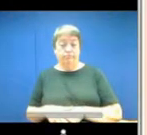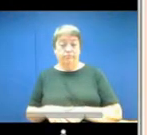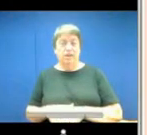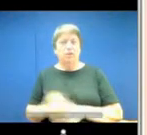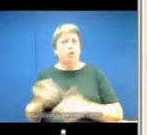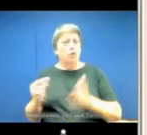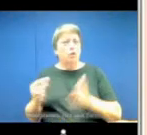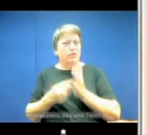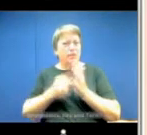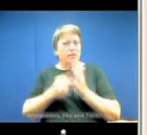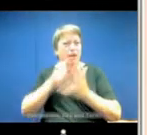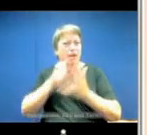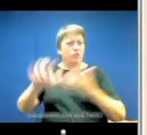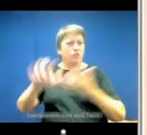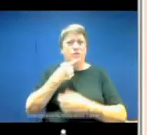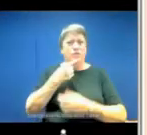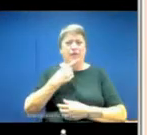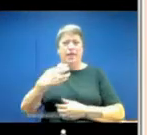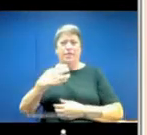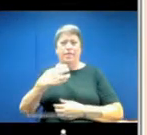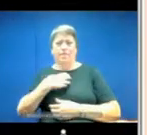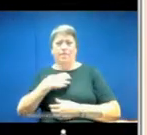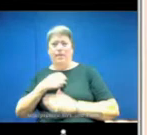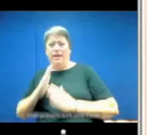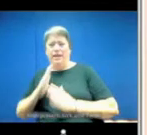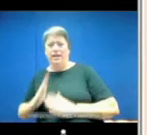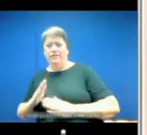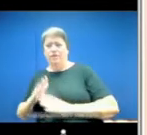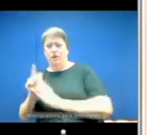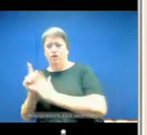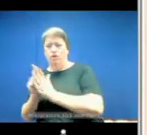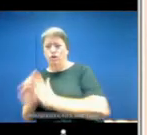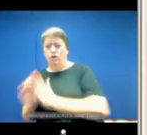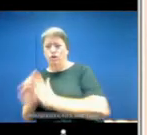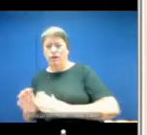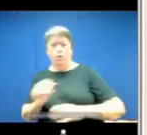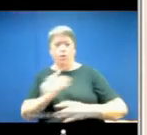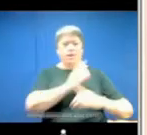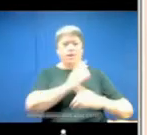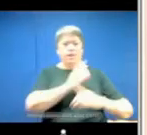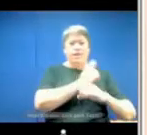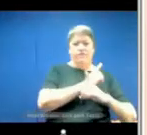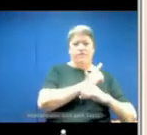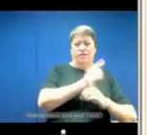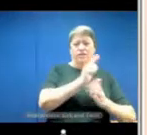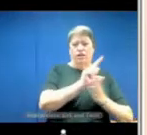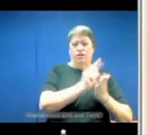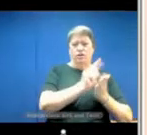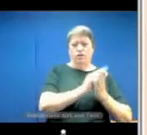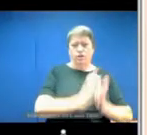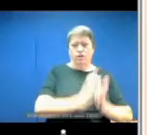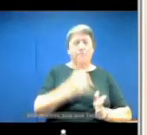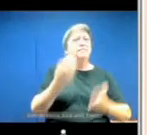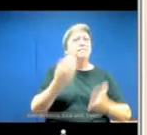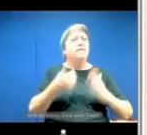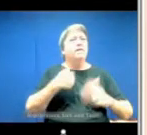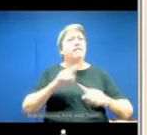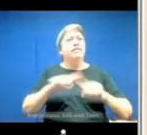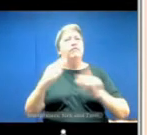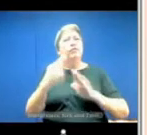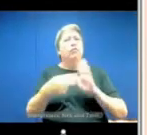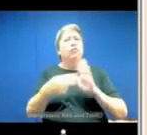say plaintiff's attorney or defense attorney because they may take different roles depending upon who called the